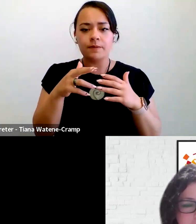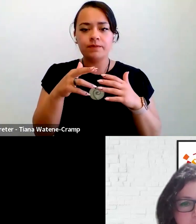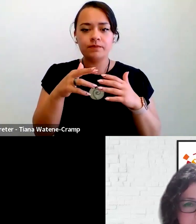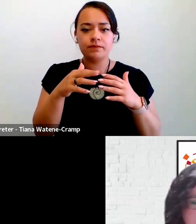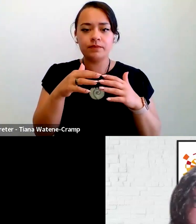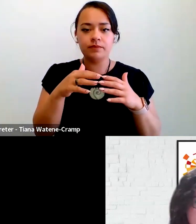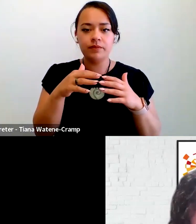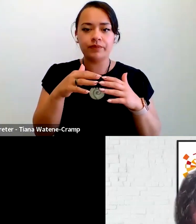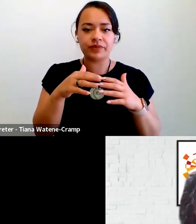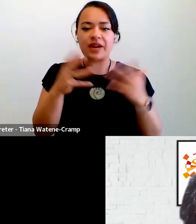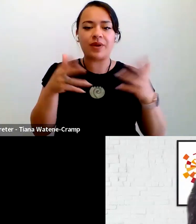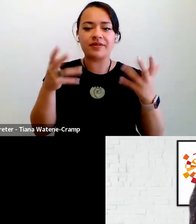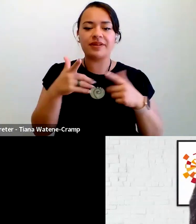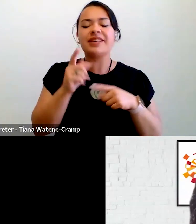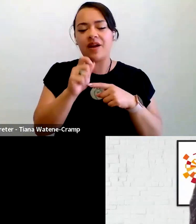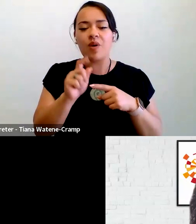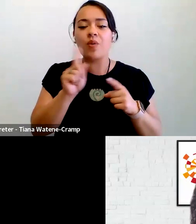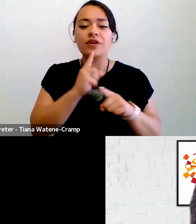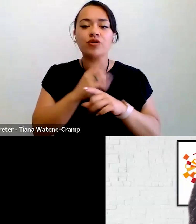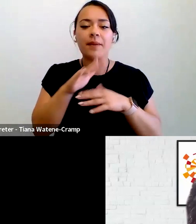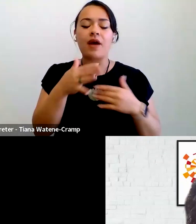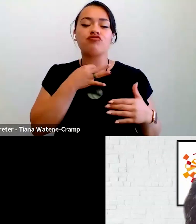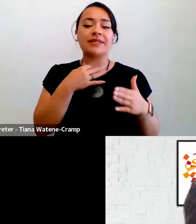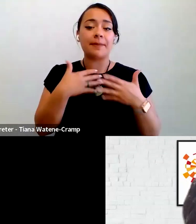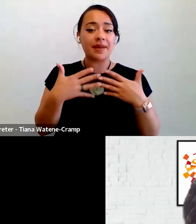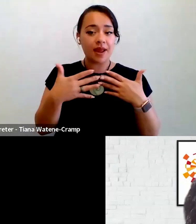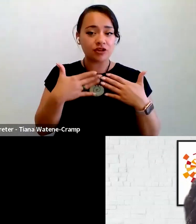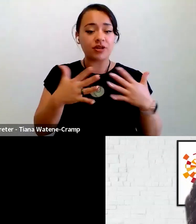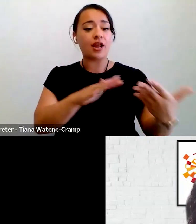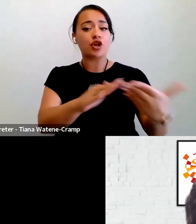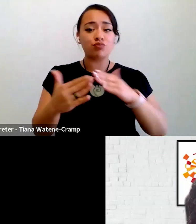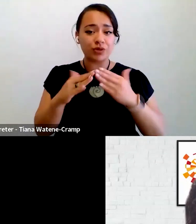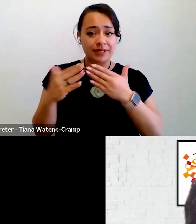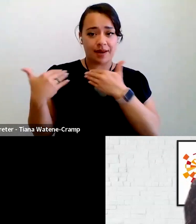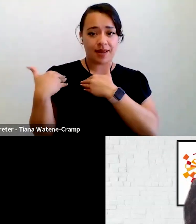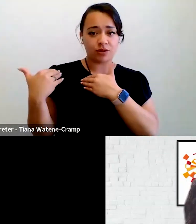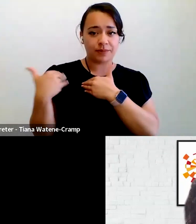had spoken about the risk mitigation and community accountability a little bit